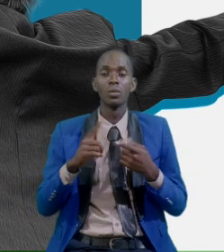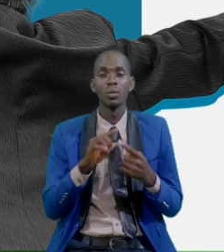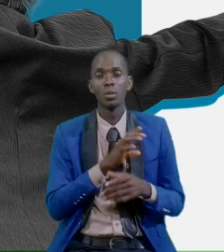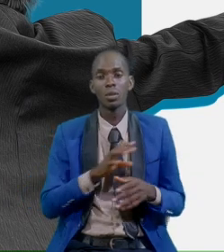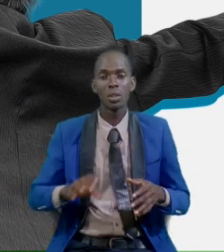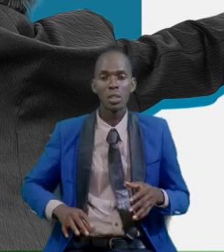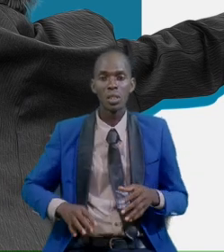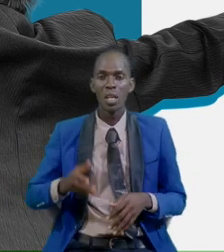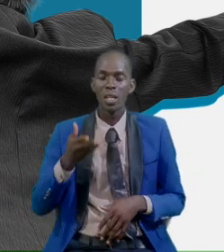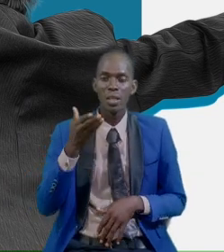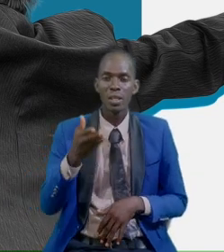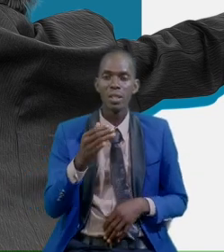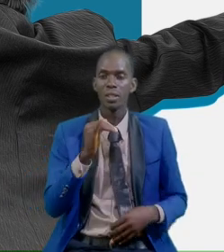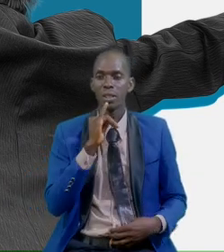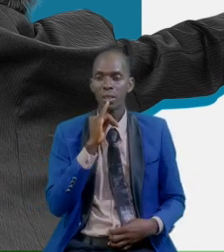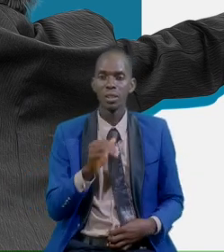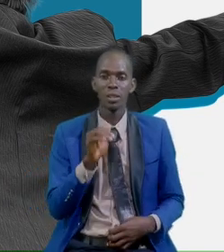link,